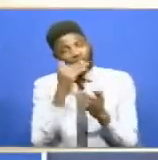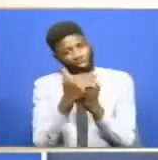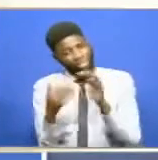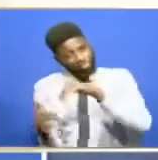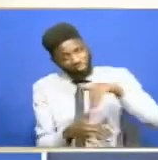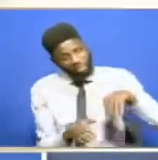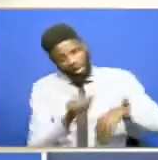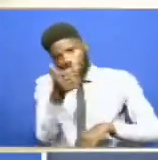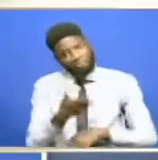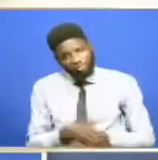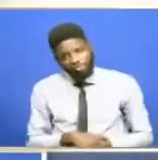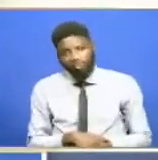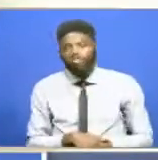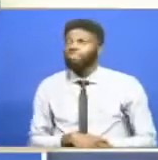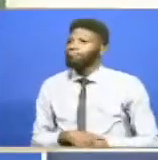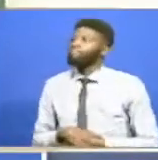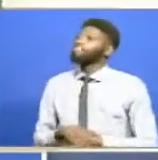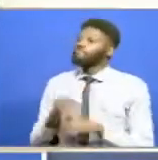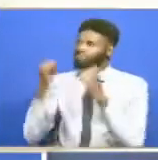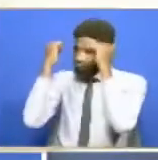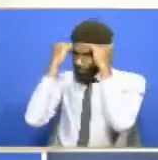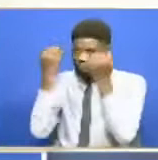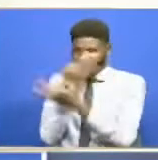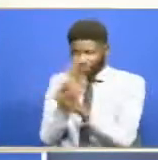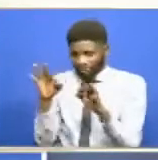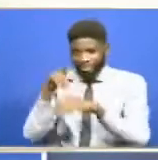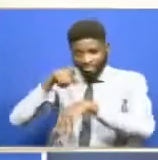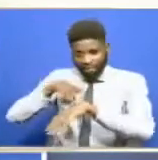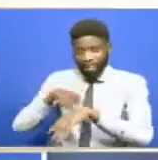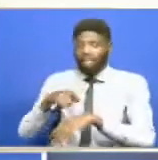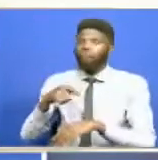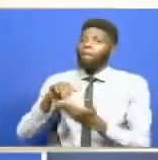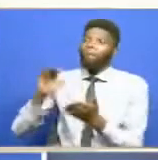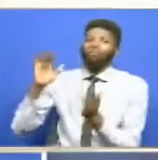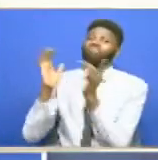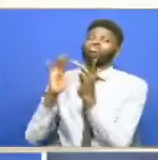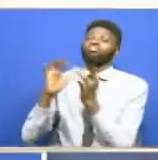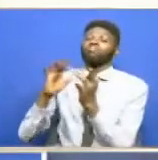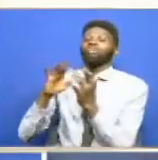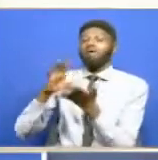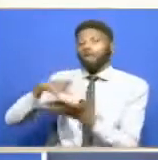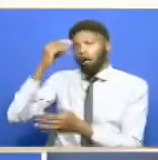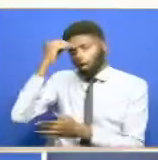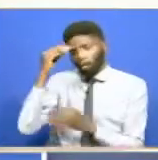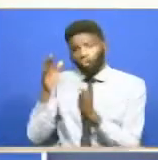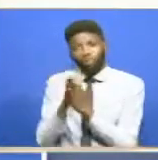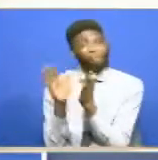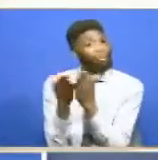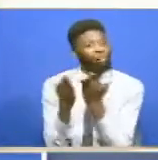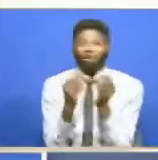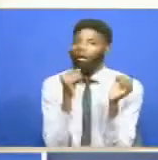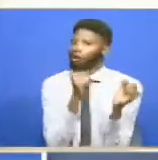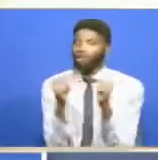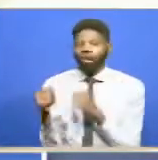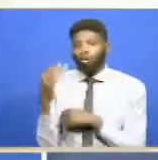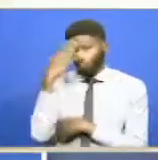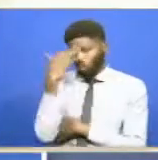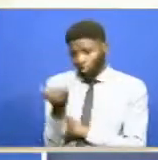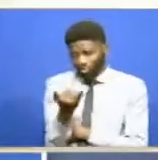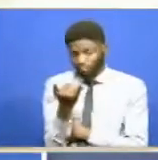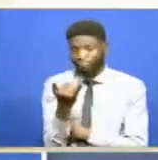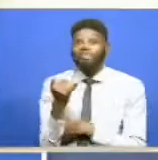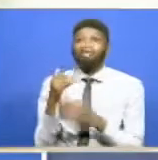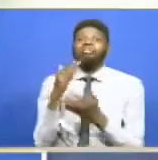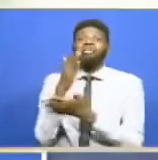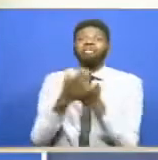studying, you get your free time, you do online studying, because with the book stuff, it will really be hard, because